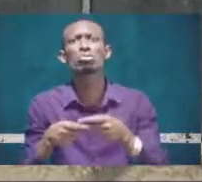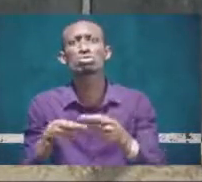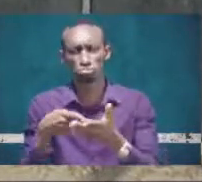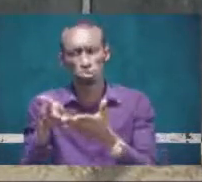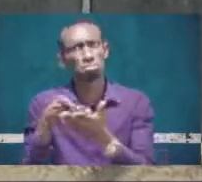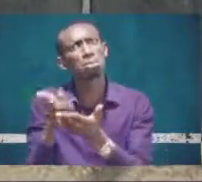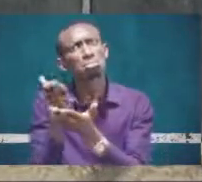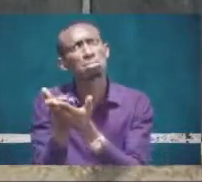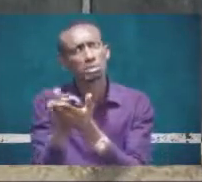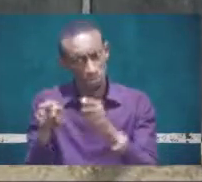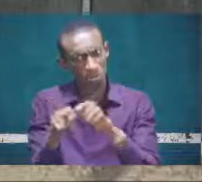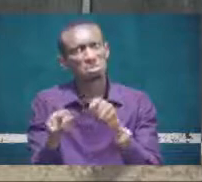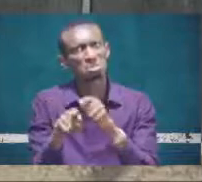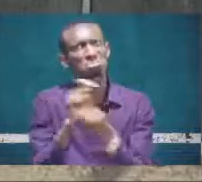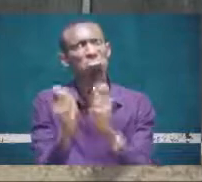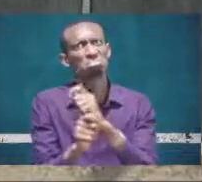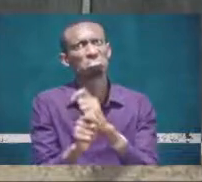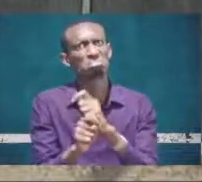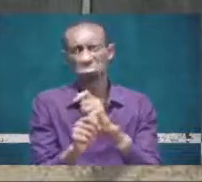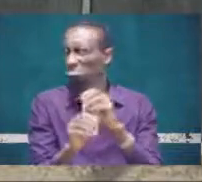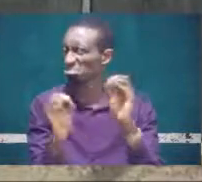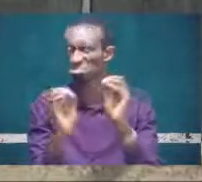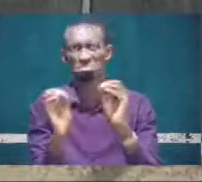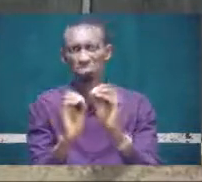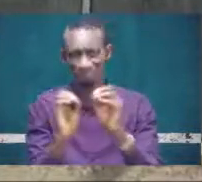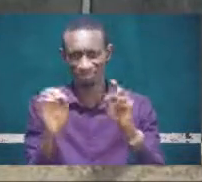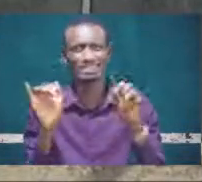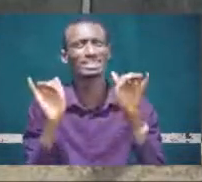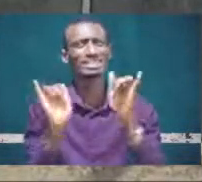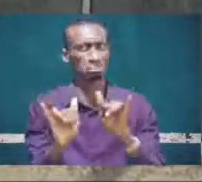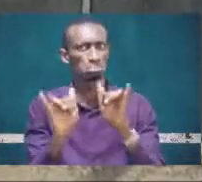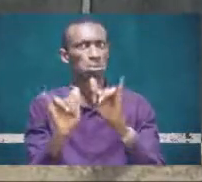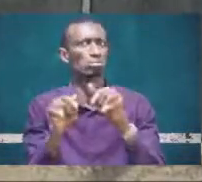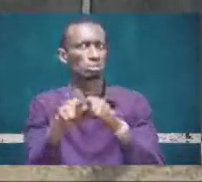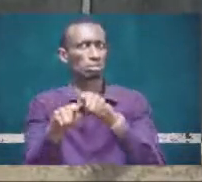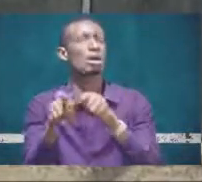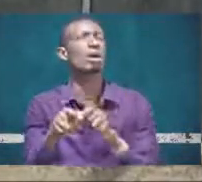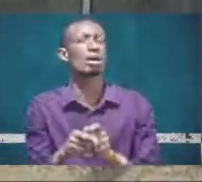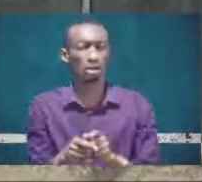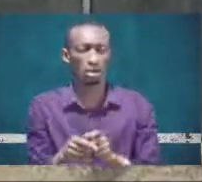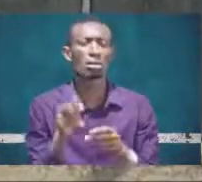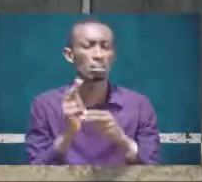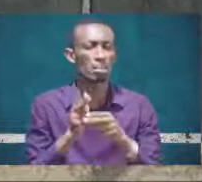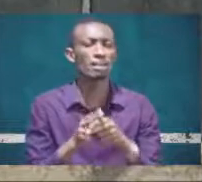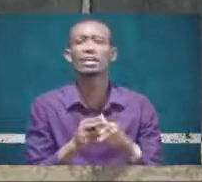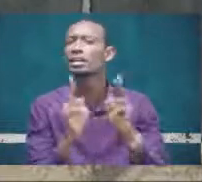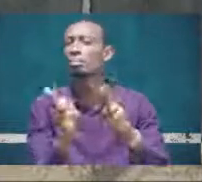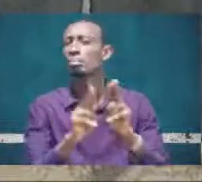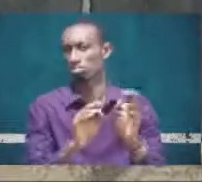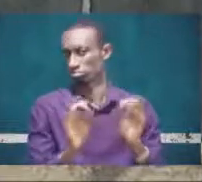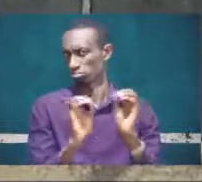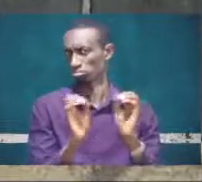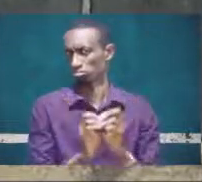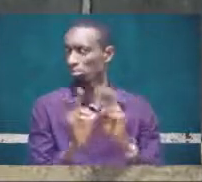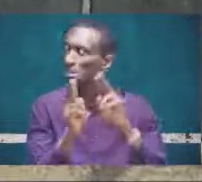not changing. Still it is quantity 1, and this is our abnormal demand curve. This is our abnormal demand